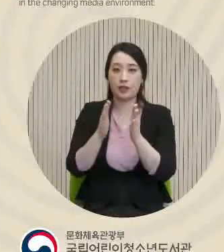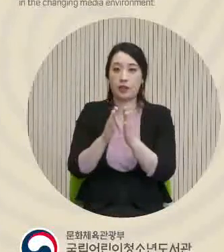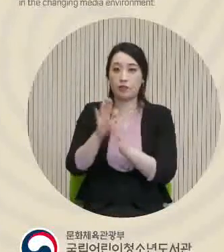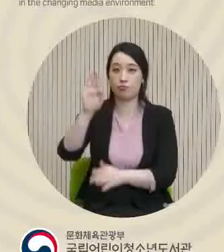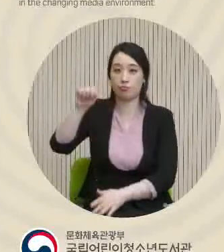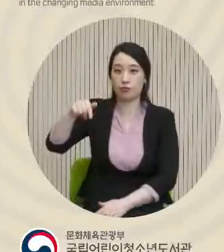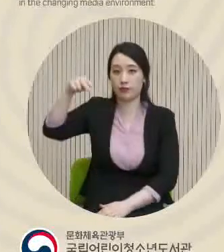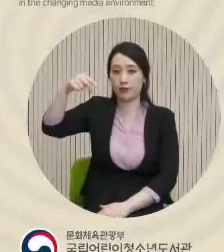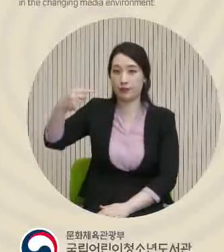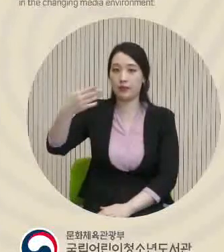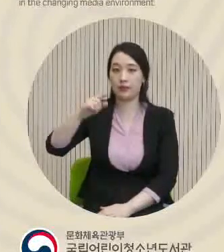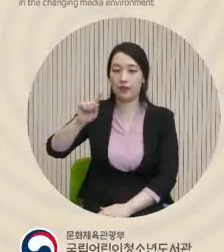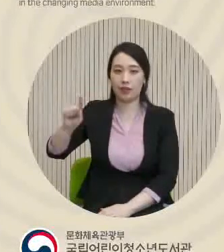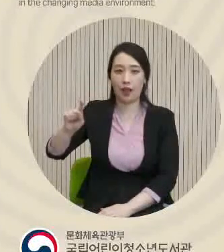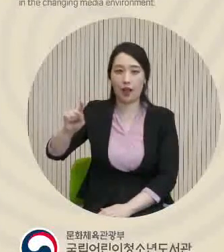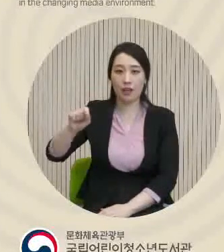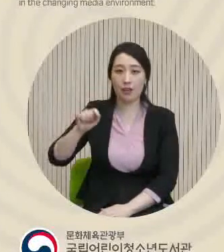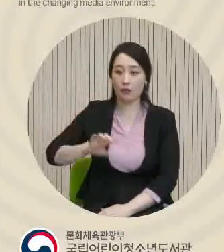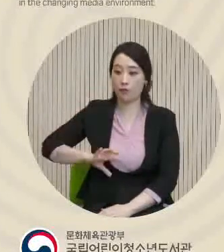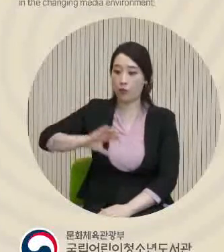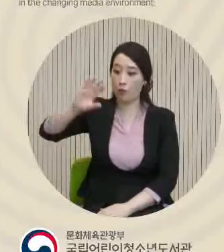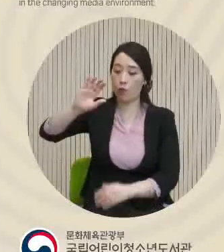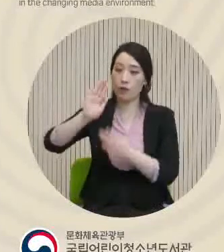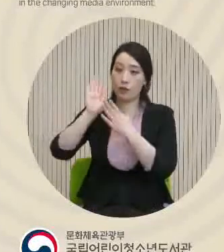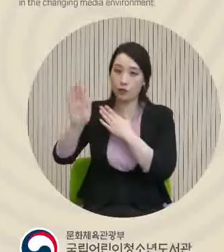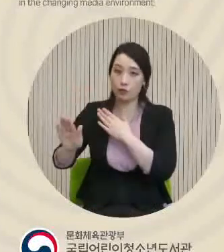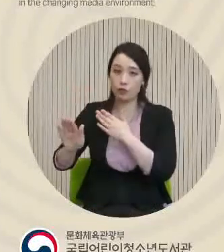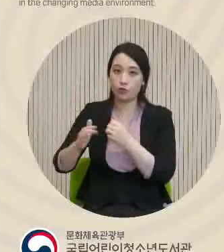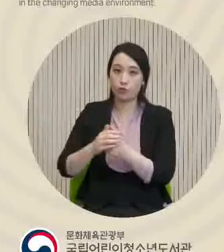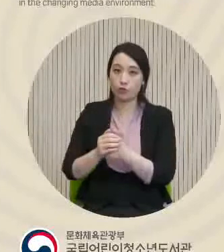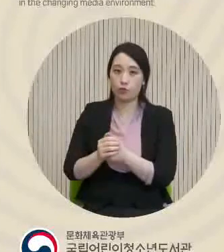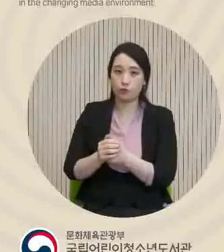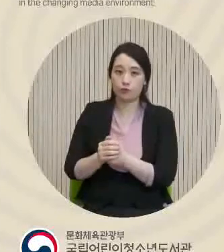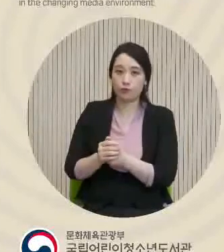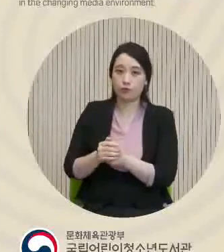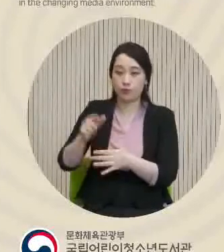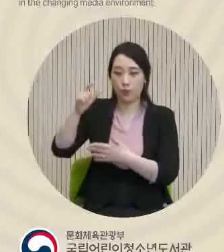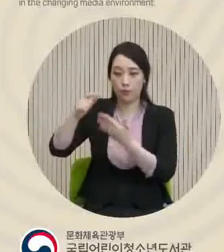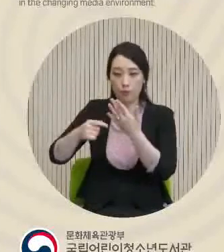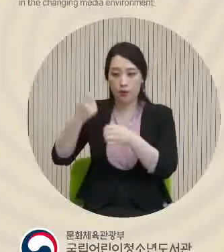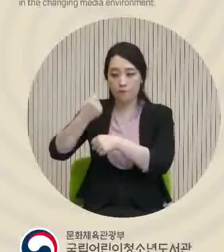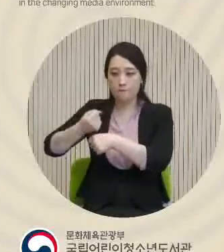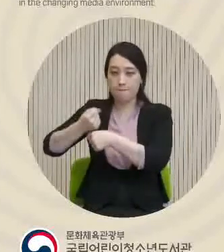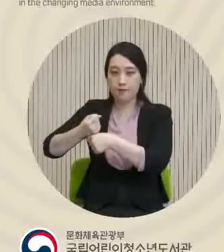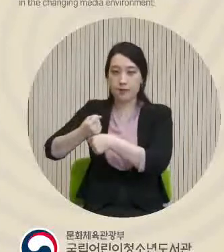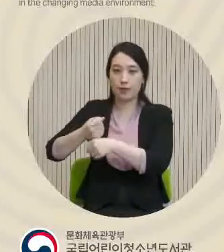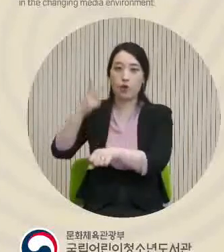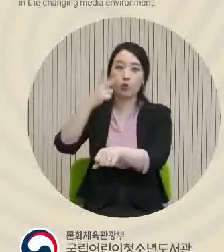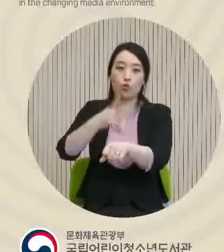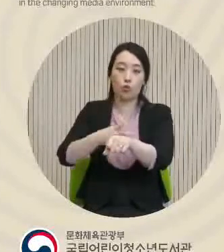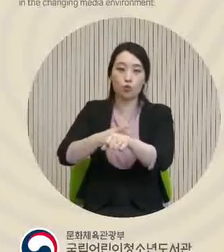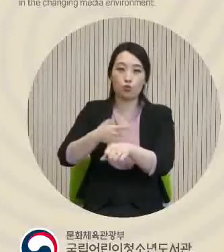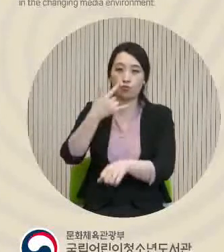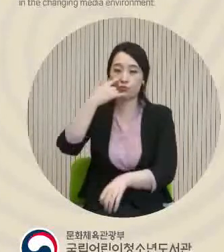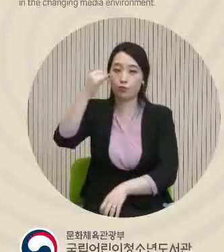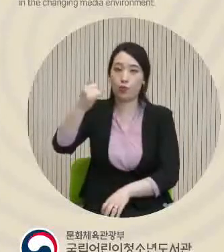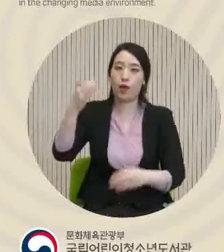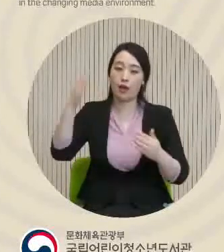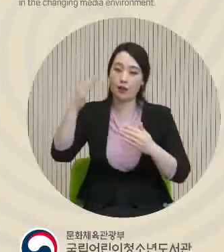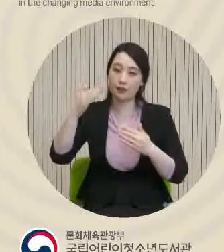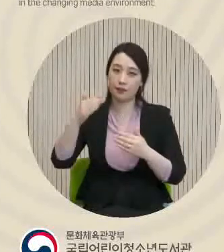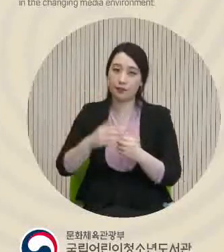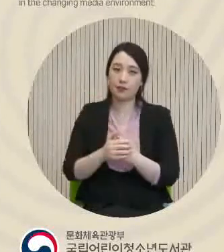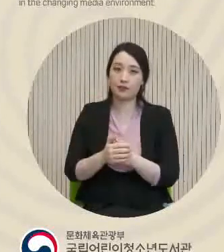guidance. And this is the aim of our project. And the project development team composed